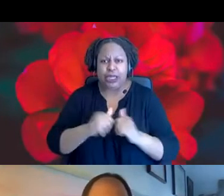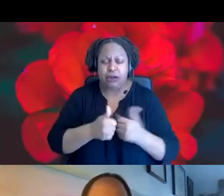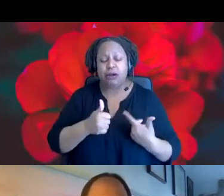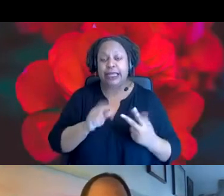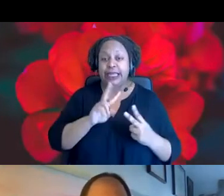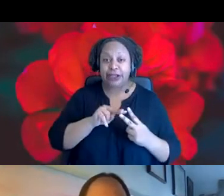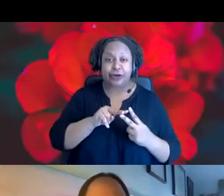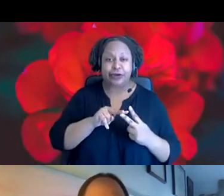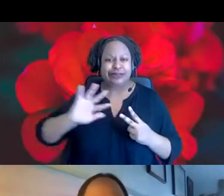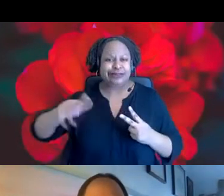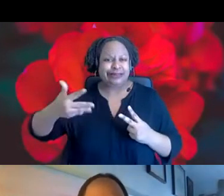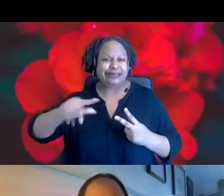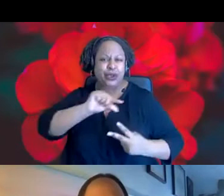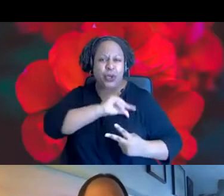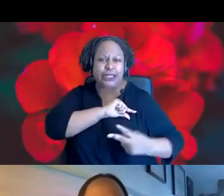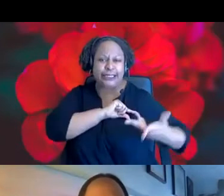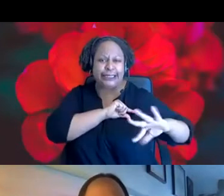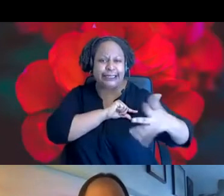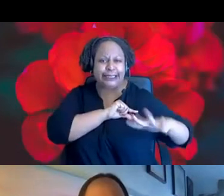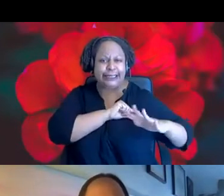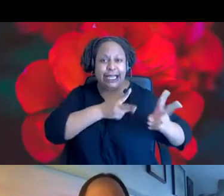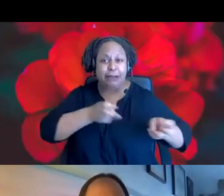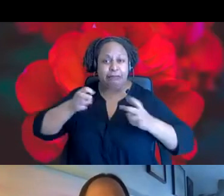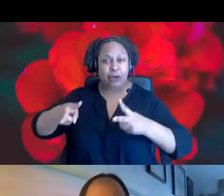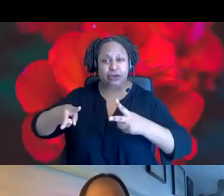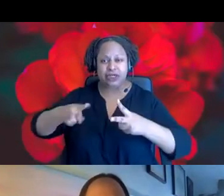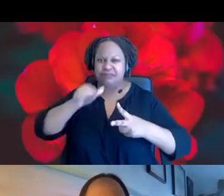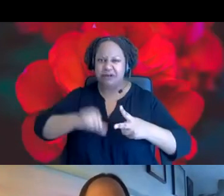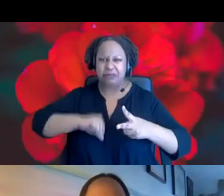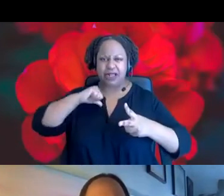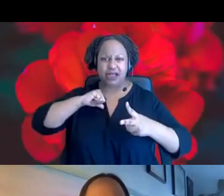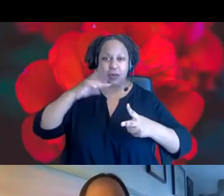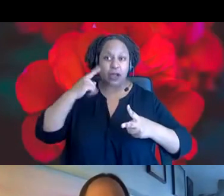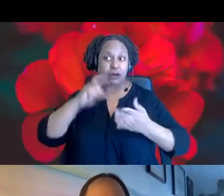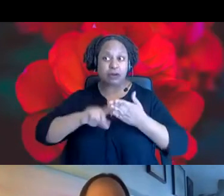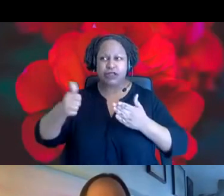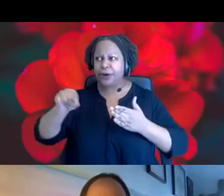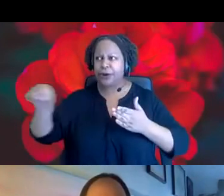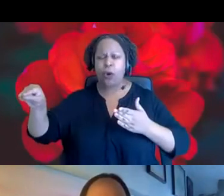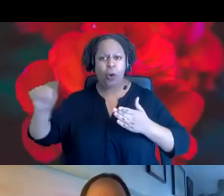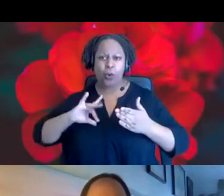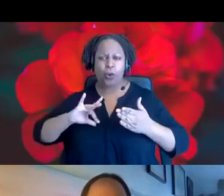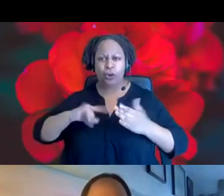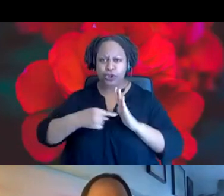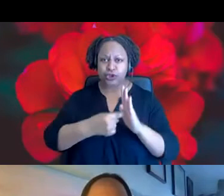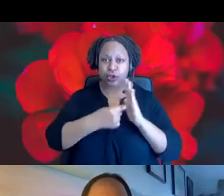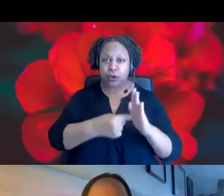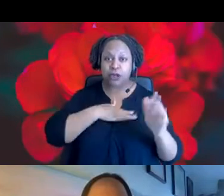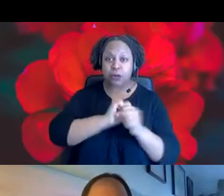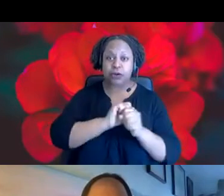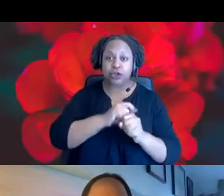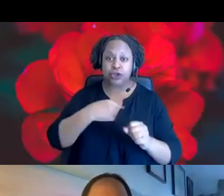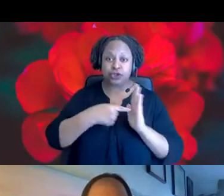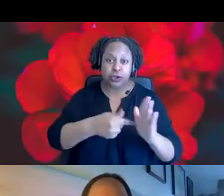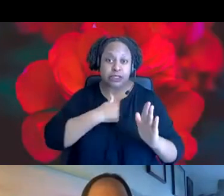up a not so great product that I'm not intensely proud of because it's not at the level that I would like to showcase my work and myself,